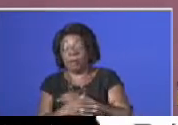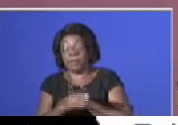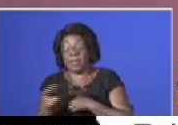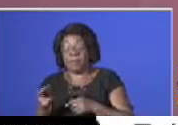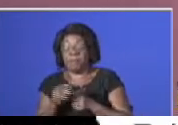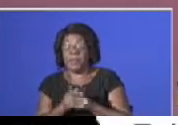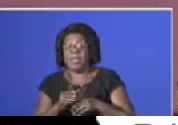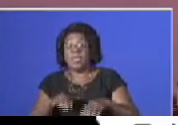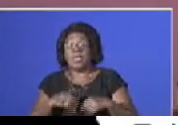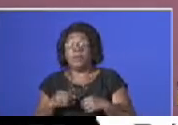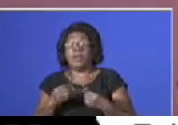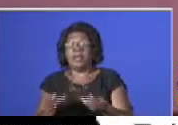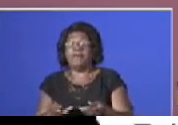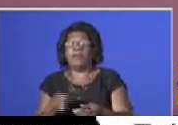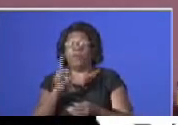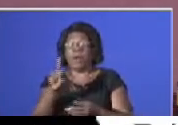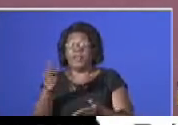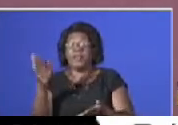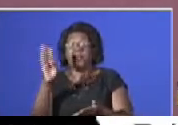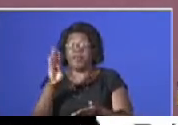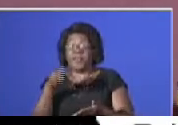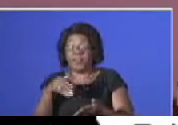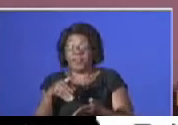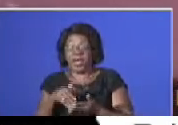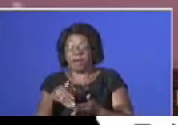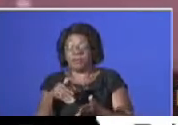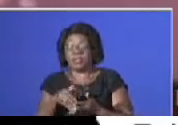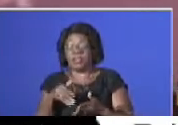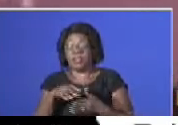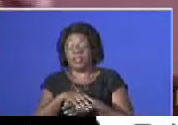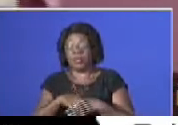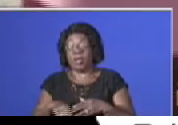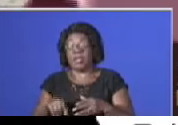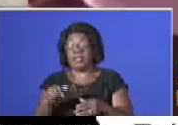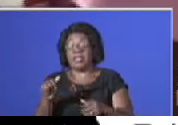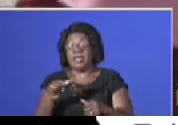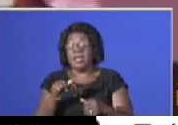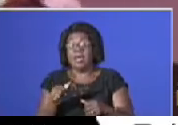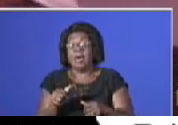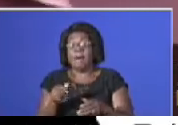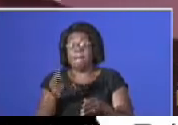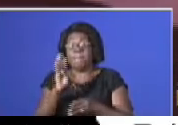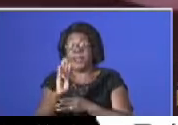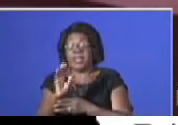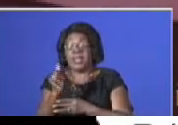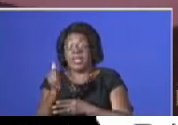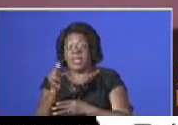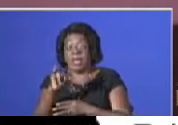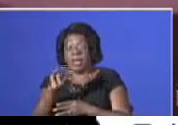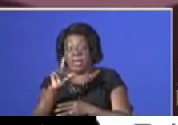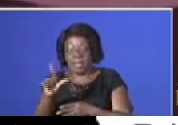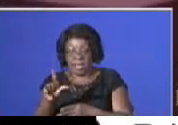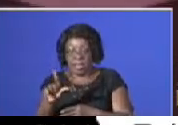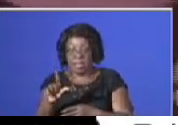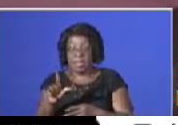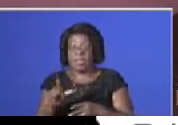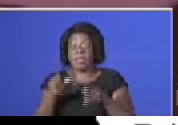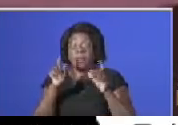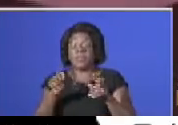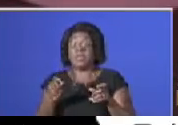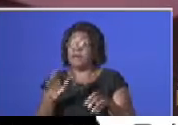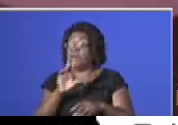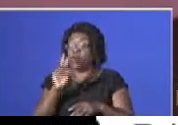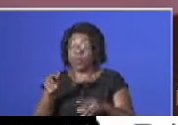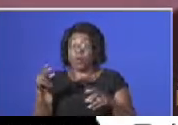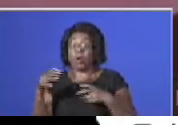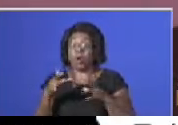were granted $1,000 bail each. They will be outfitted with electronic monitoring devices and must have no contact with each